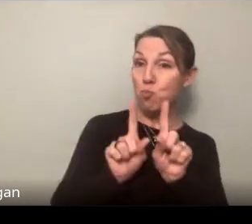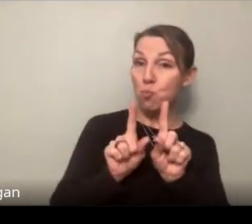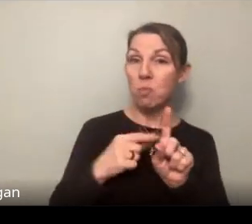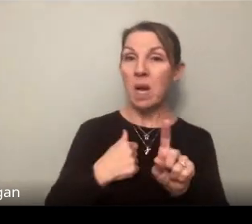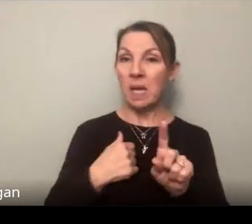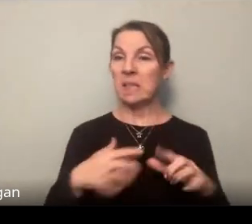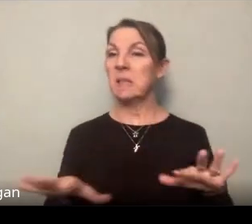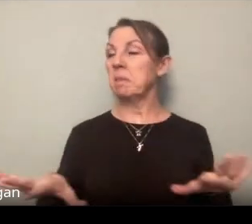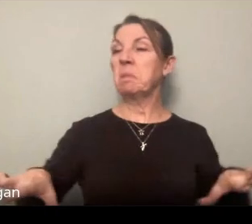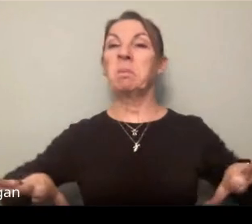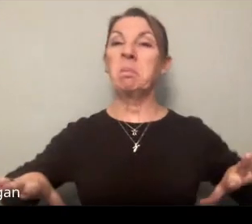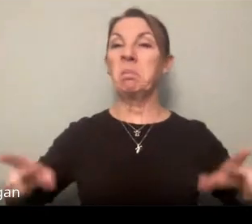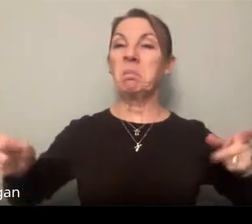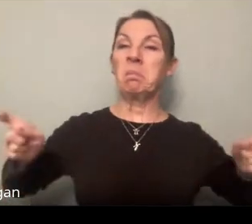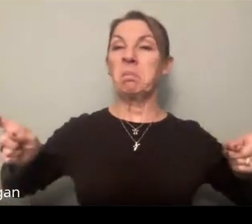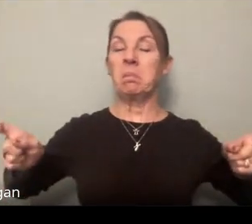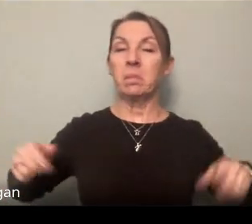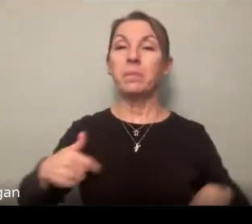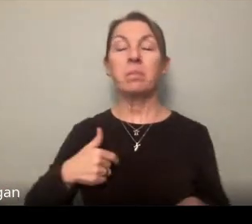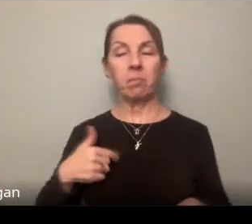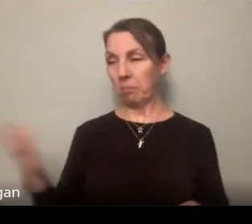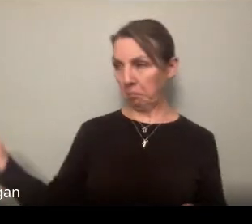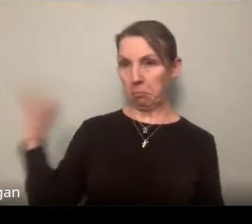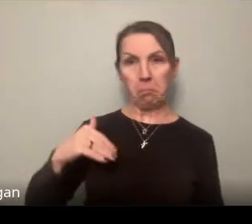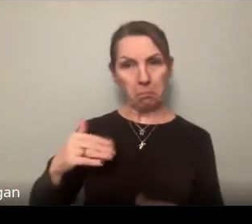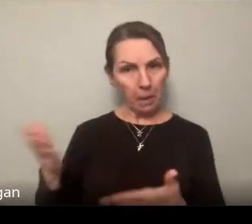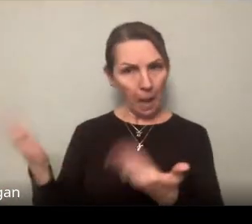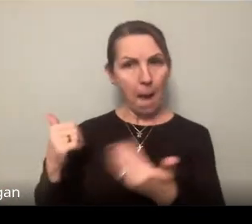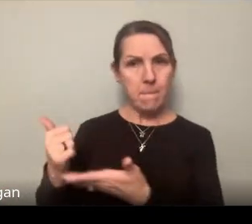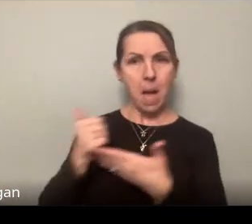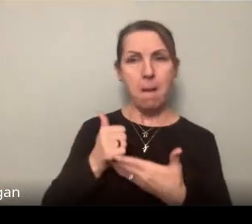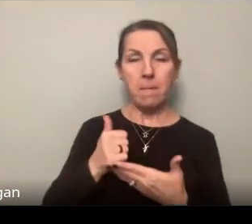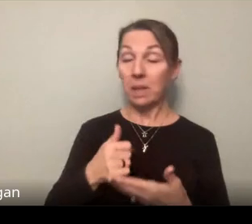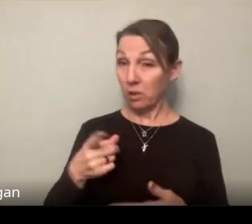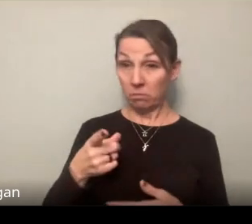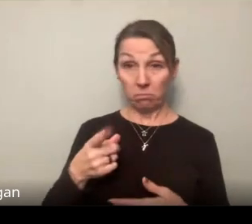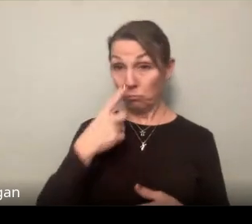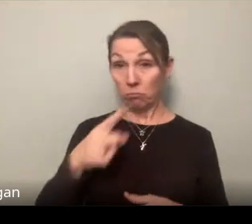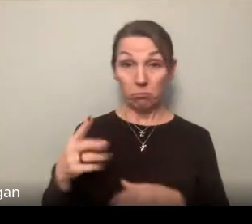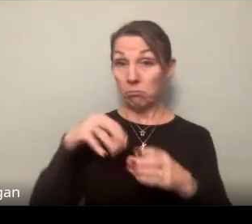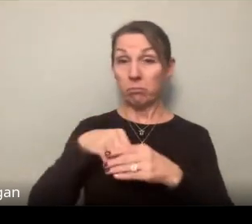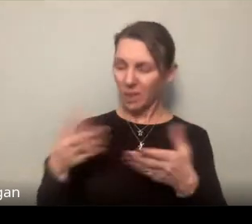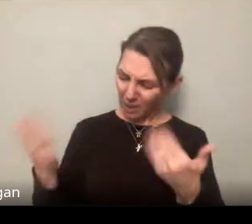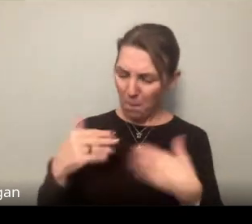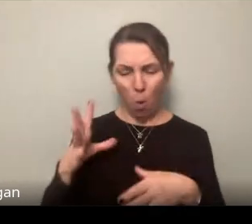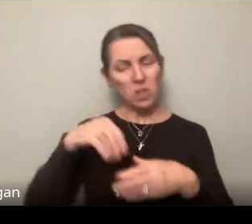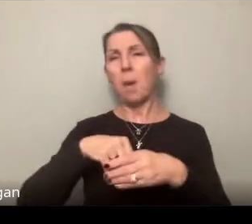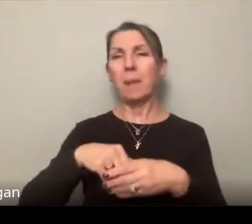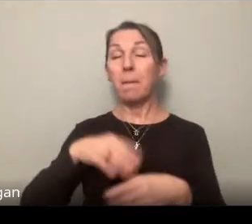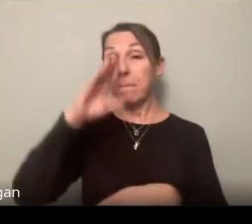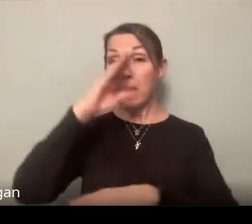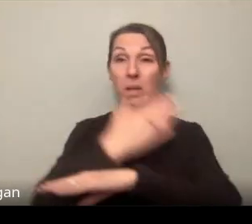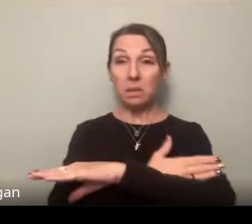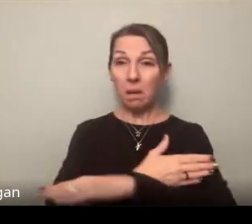little territorial. I'm all about it. You're come on in and jump in. Come on, jump in. My son,